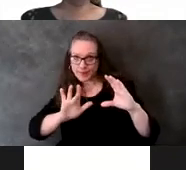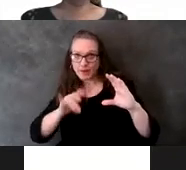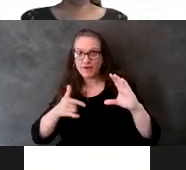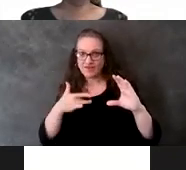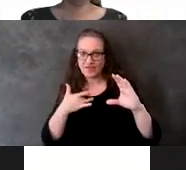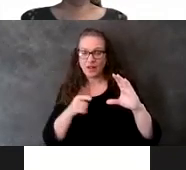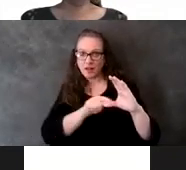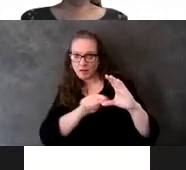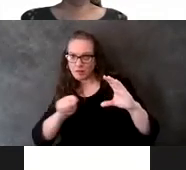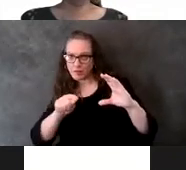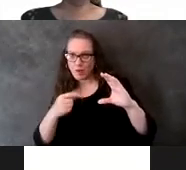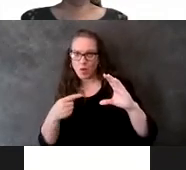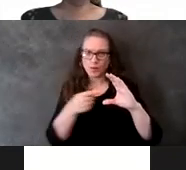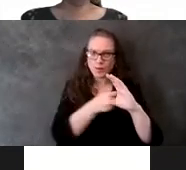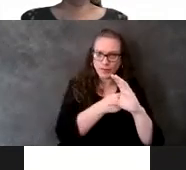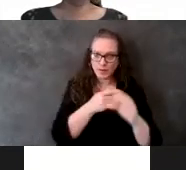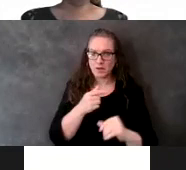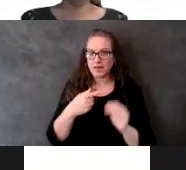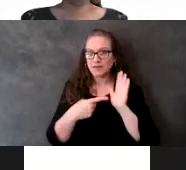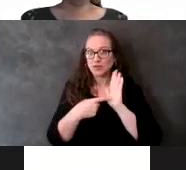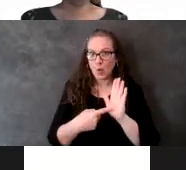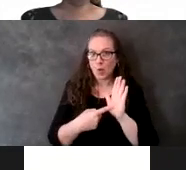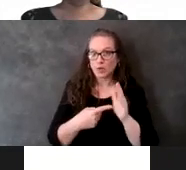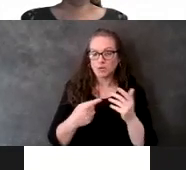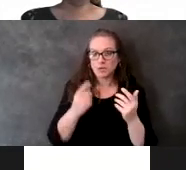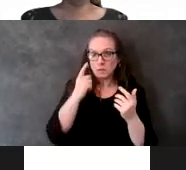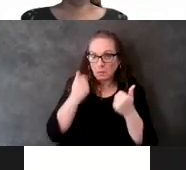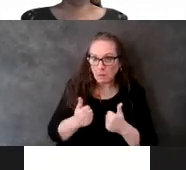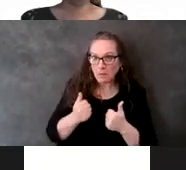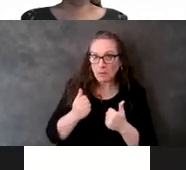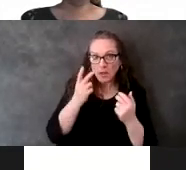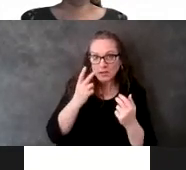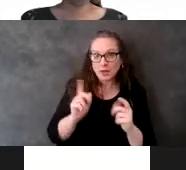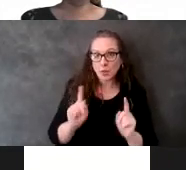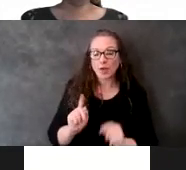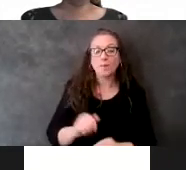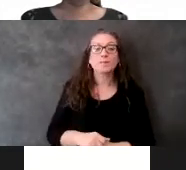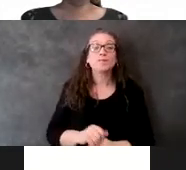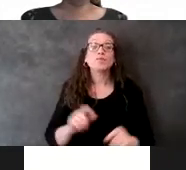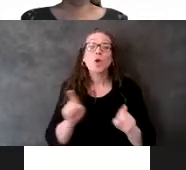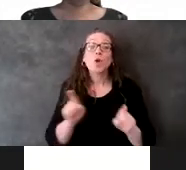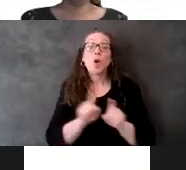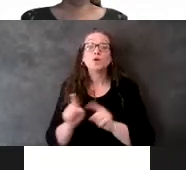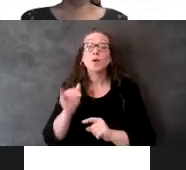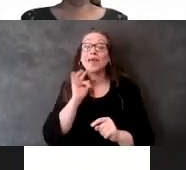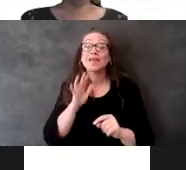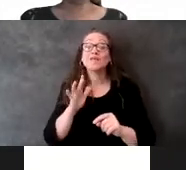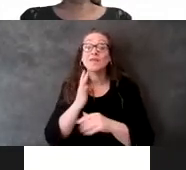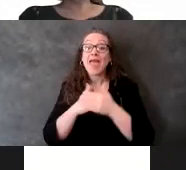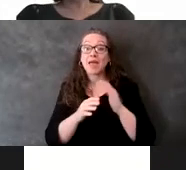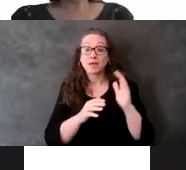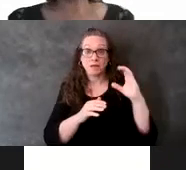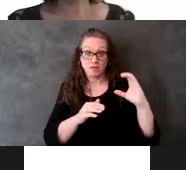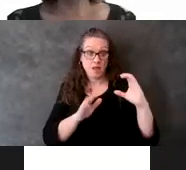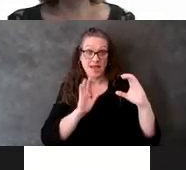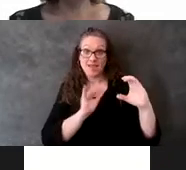direction that you want to cross the street. And they also vibrate. So if you